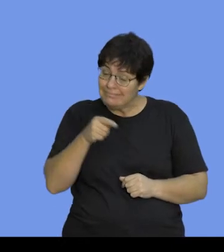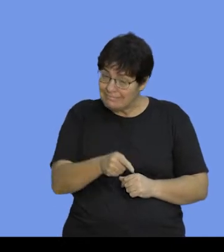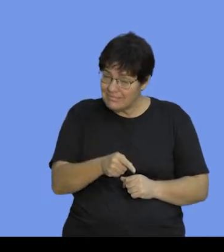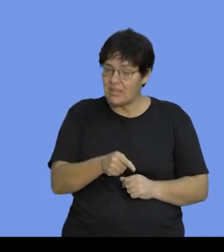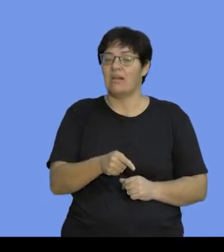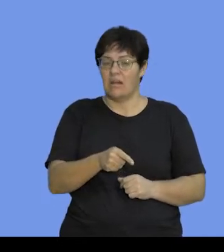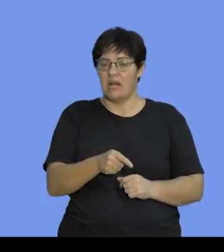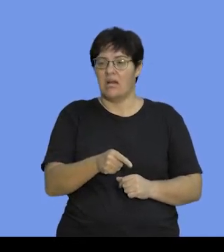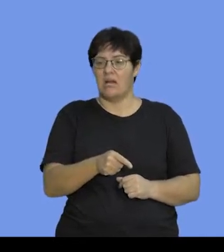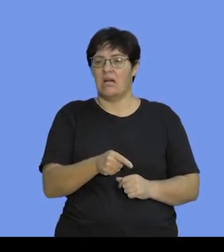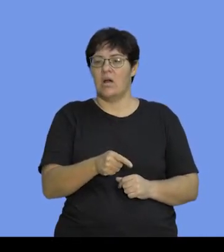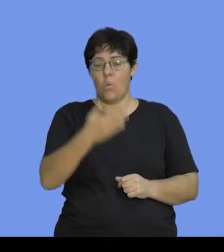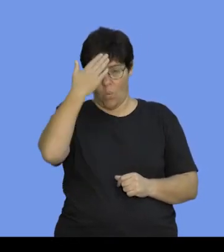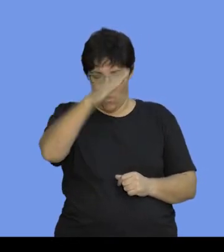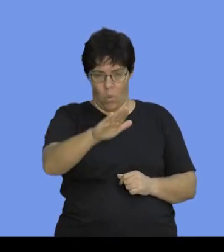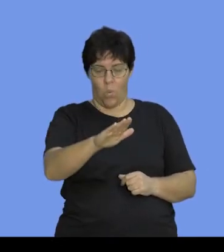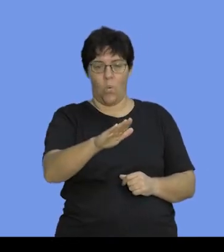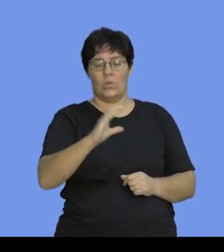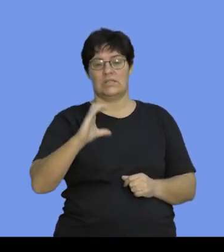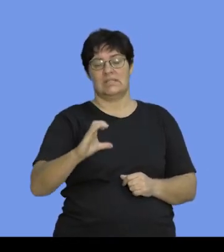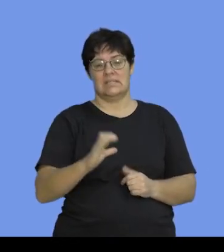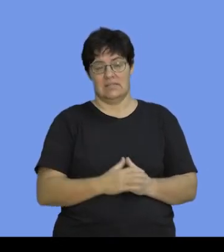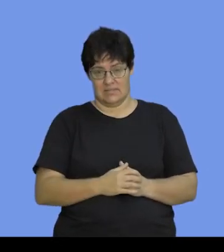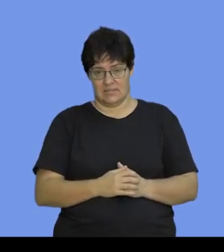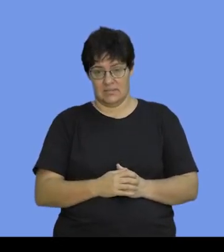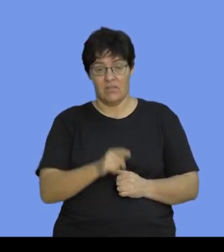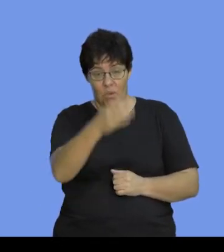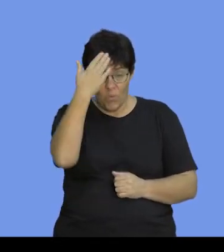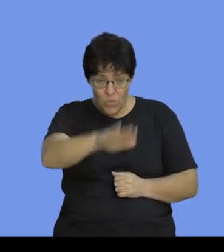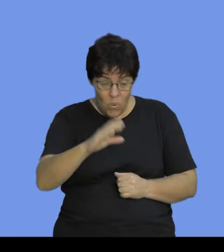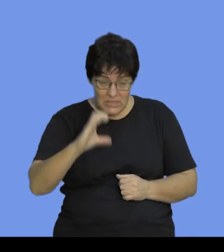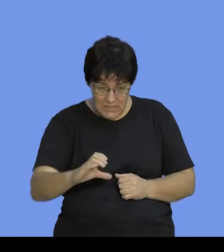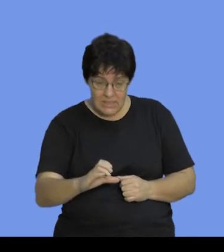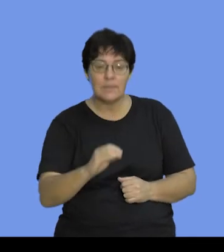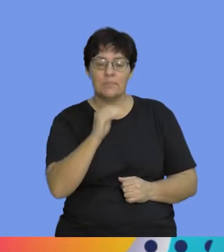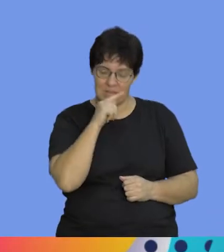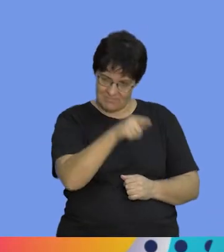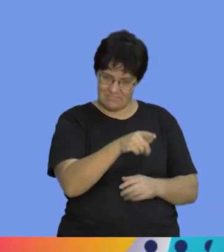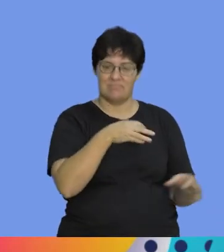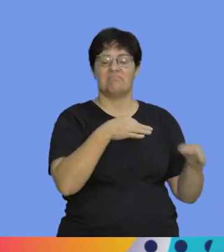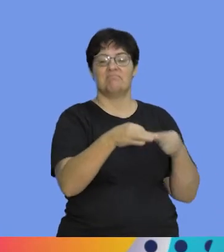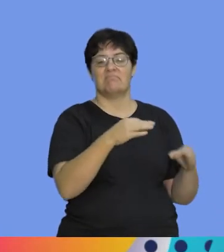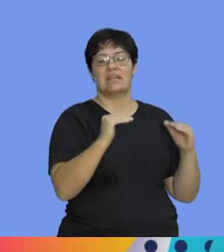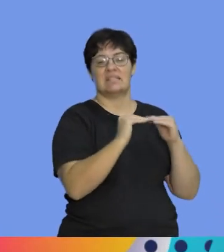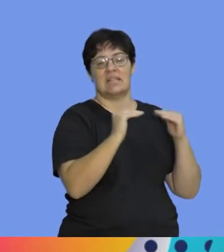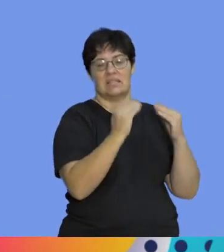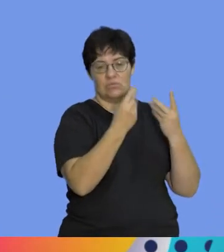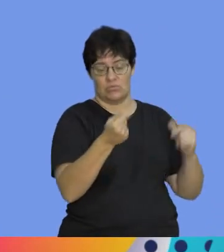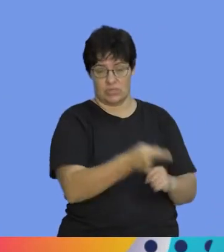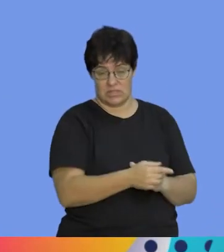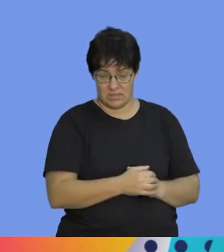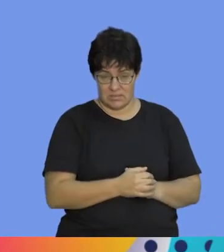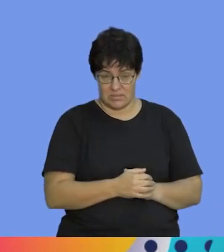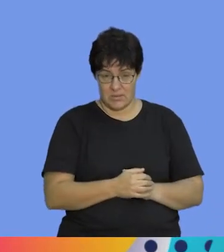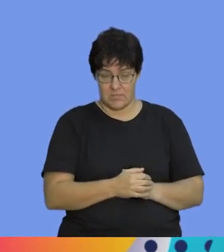solution whose concentration is known. So any solution that we know its concentration, we can describe that solution as a